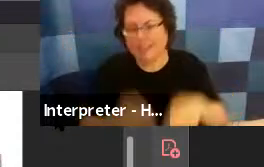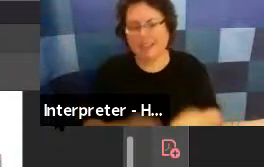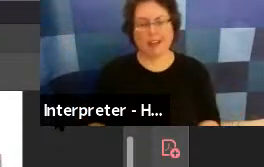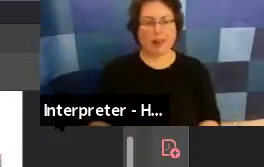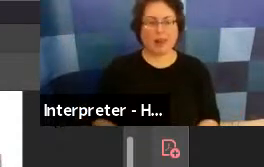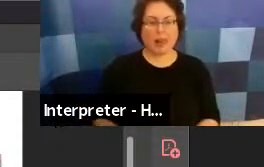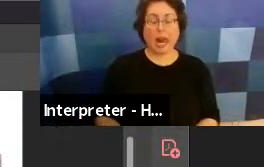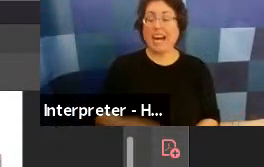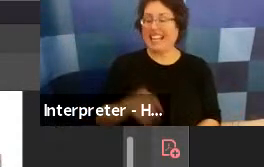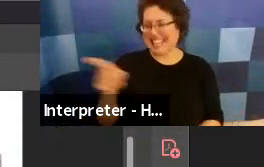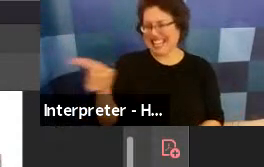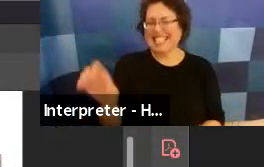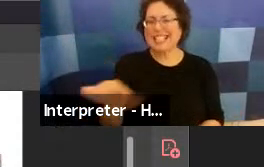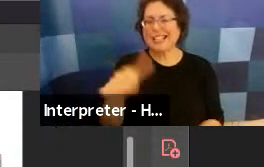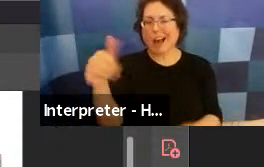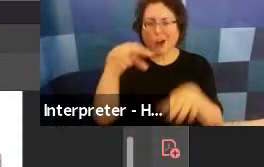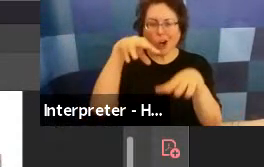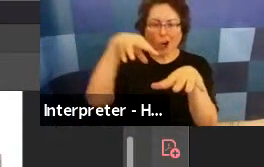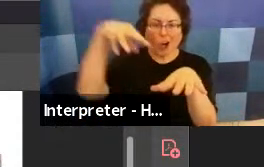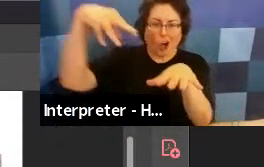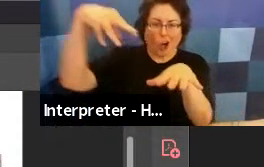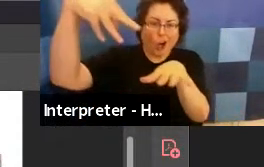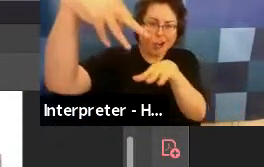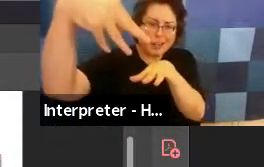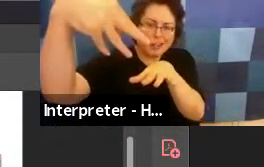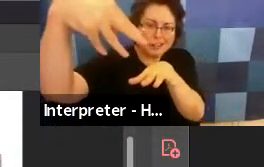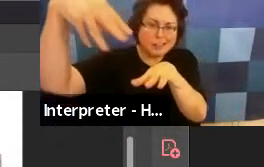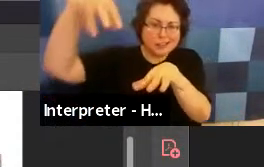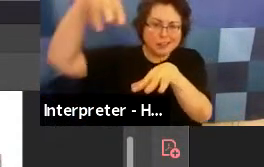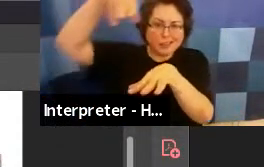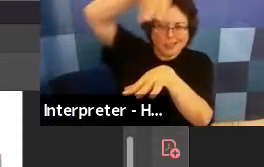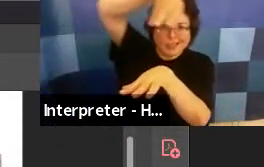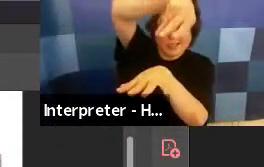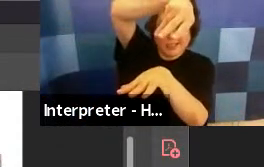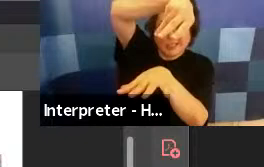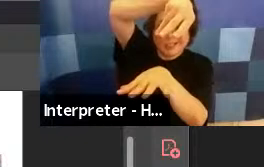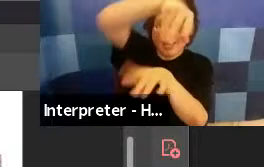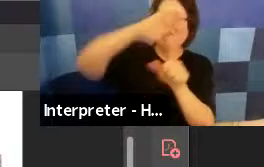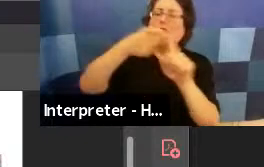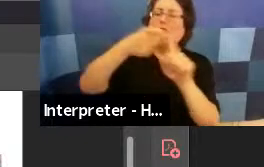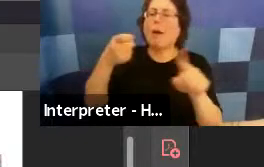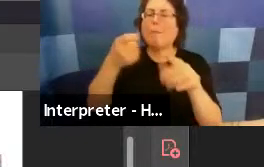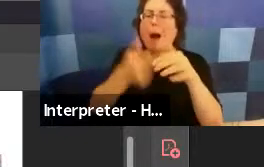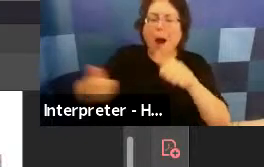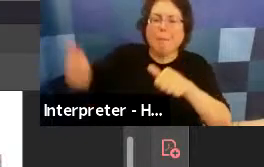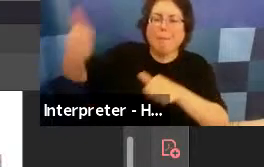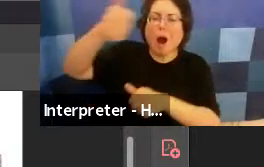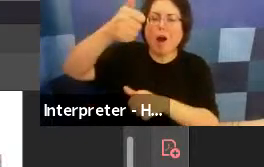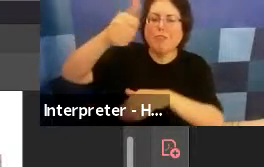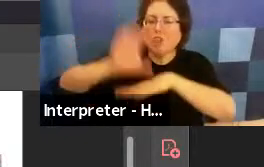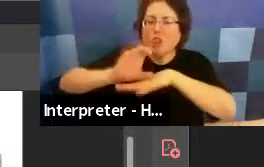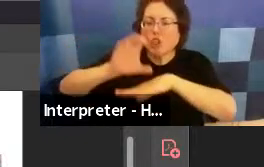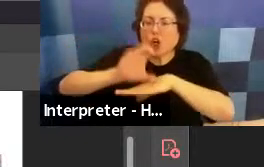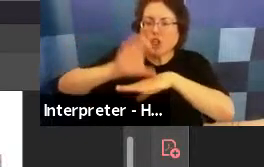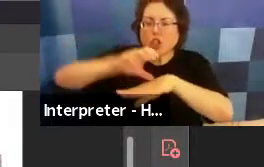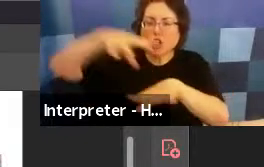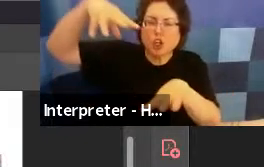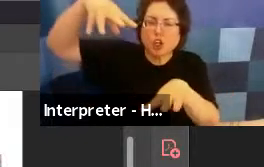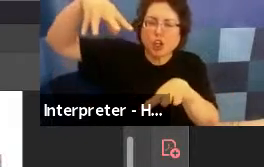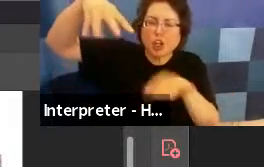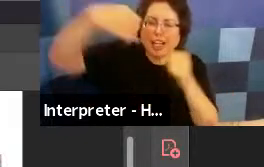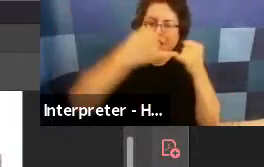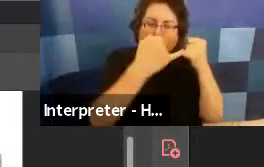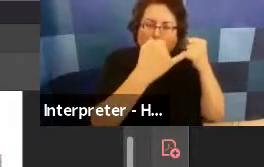Just another orientation shown from above St. Catharines with Belasco Avenue leading